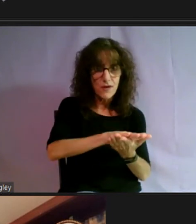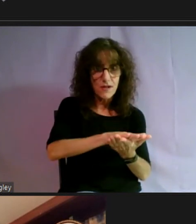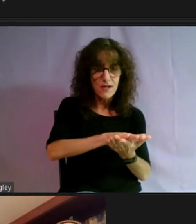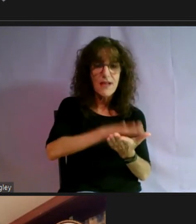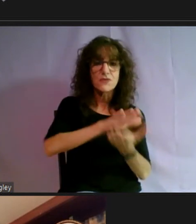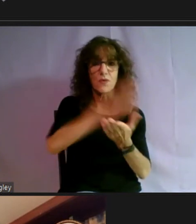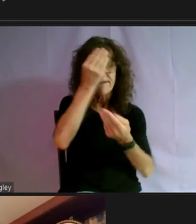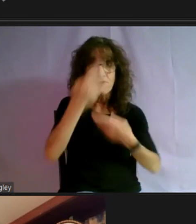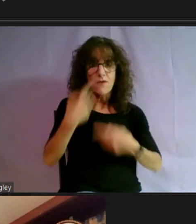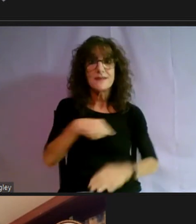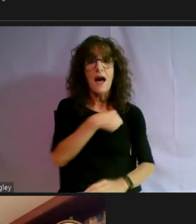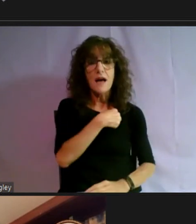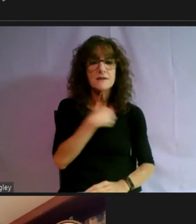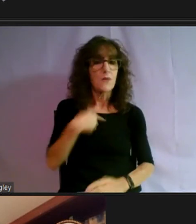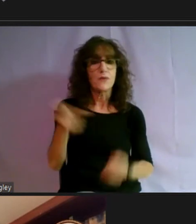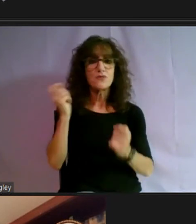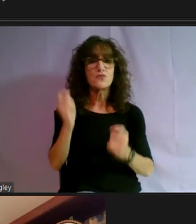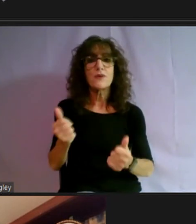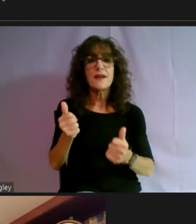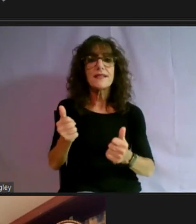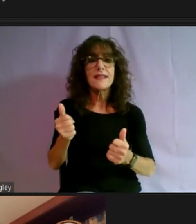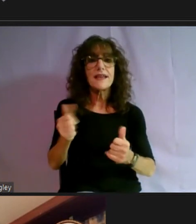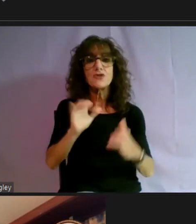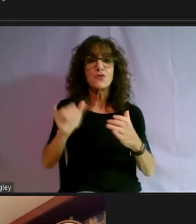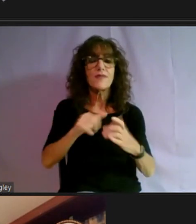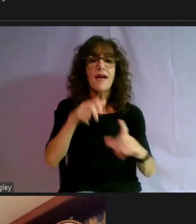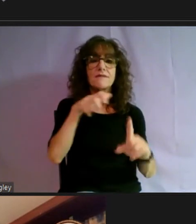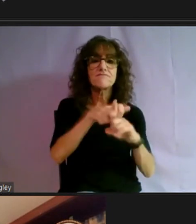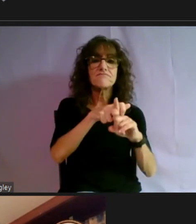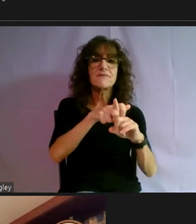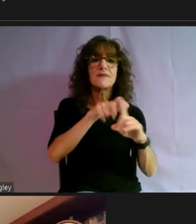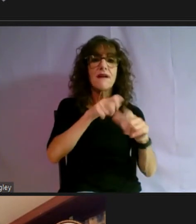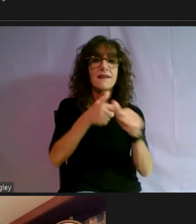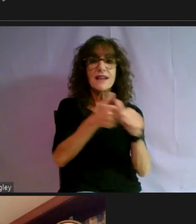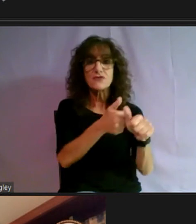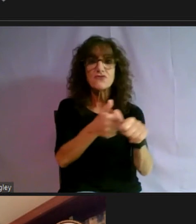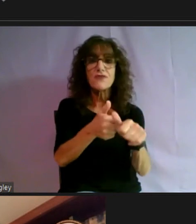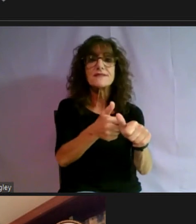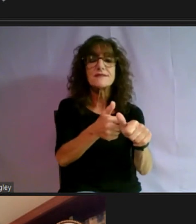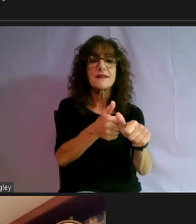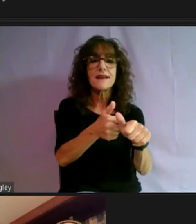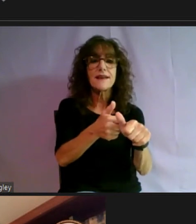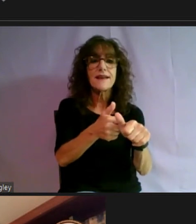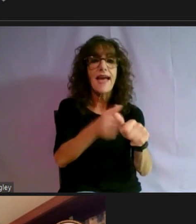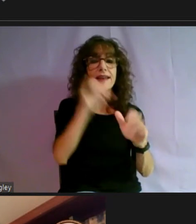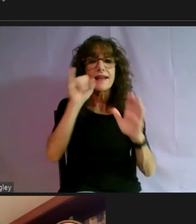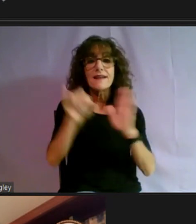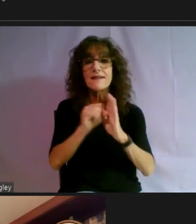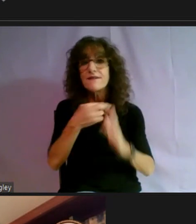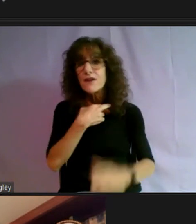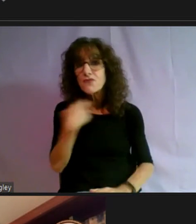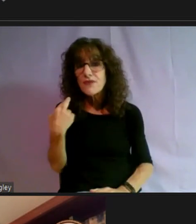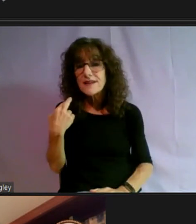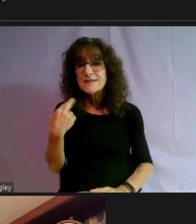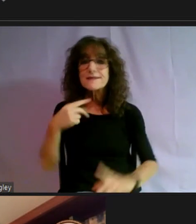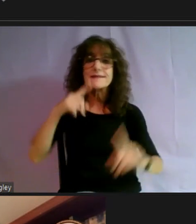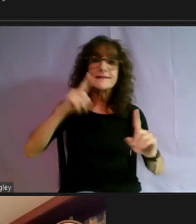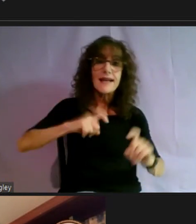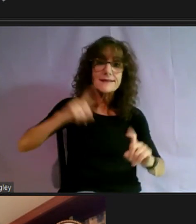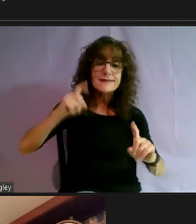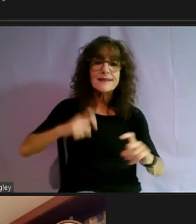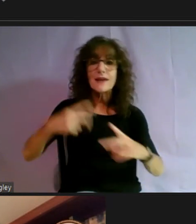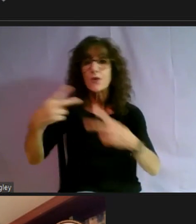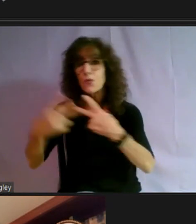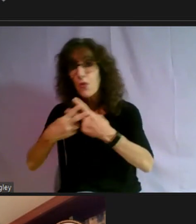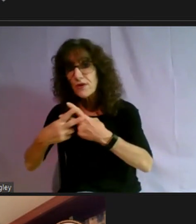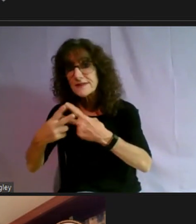us so that we can quickly do that contact tracing, um, and identify risk, do testing, do